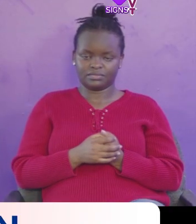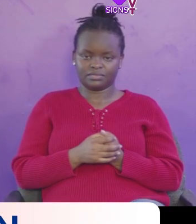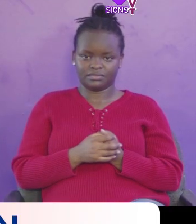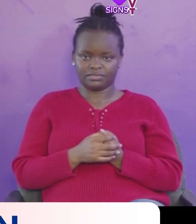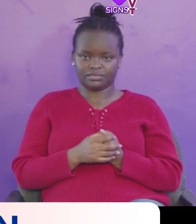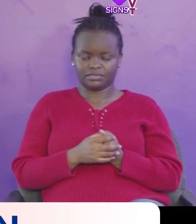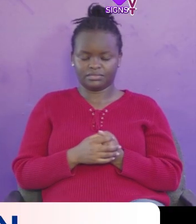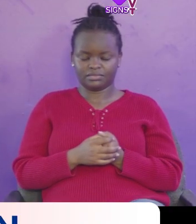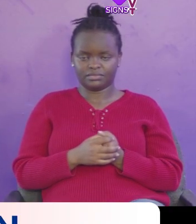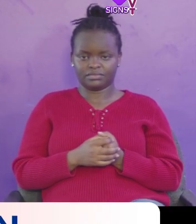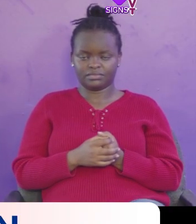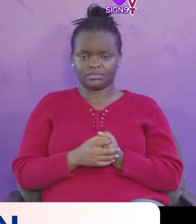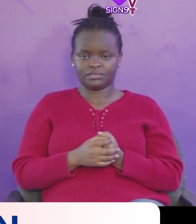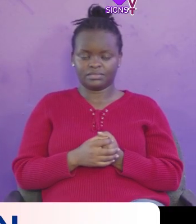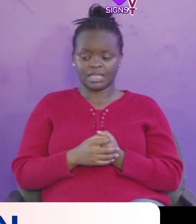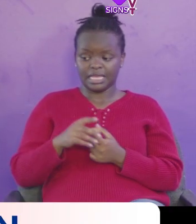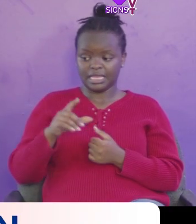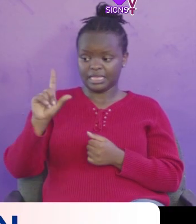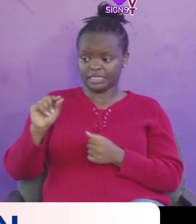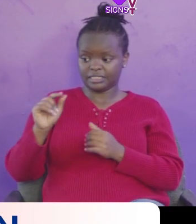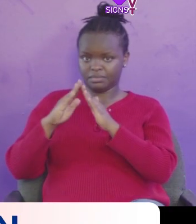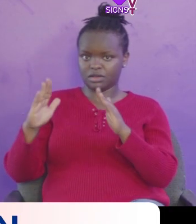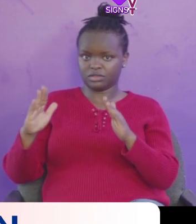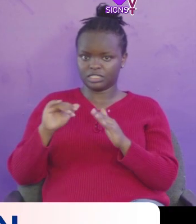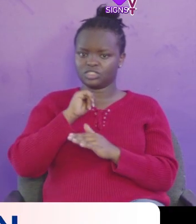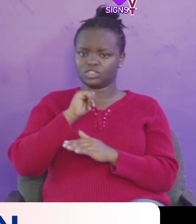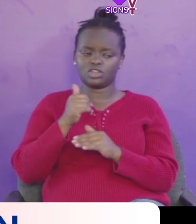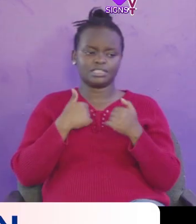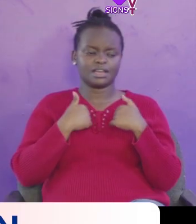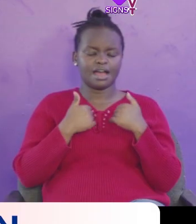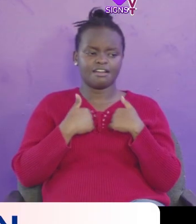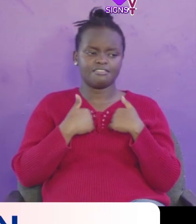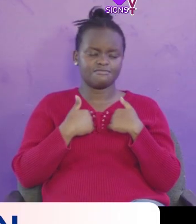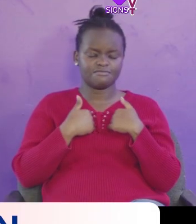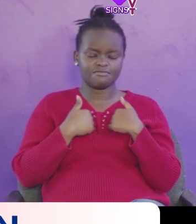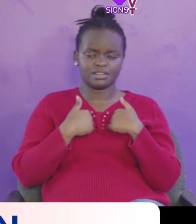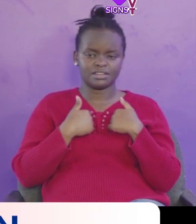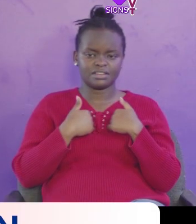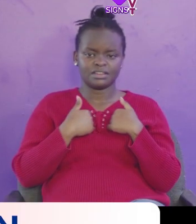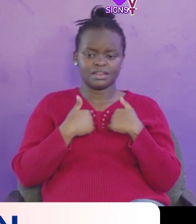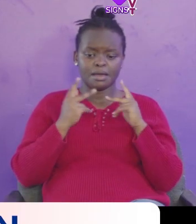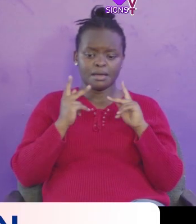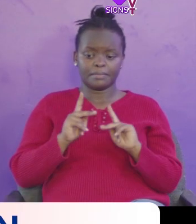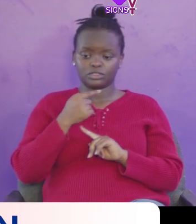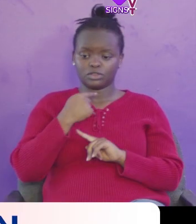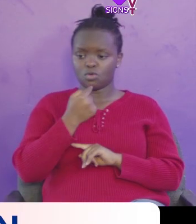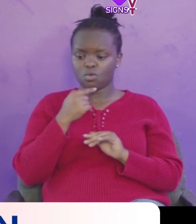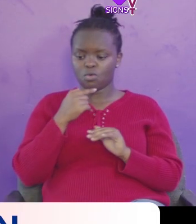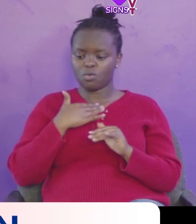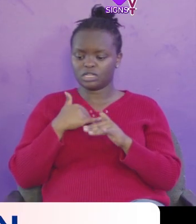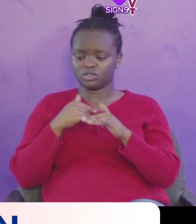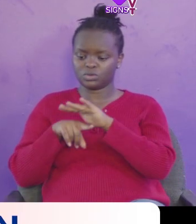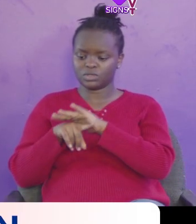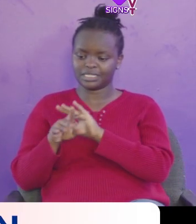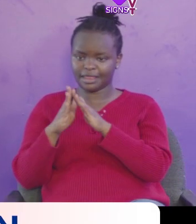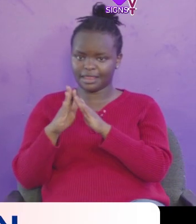one, the affordable houses should not be having for someone who wants to enter the house